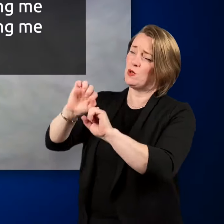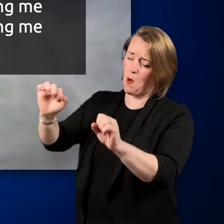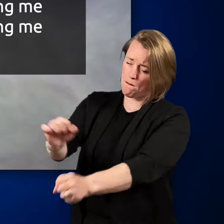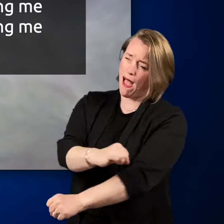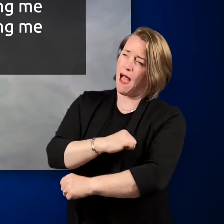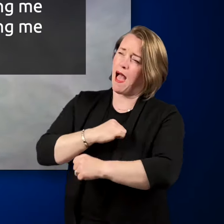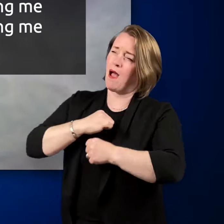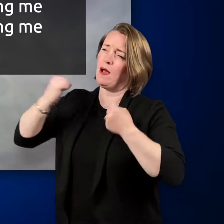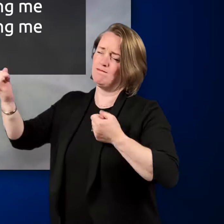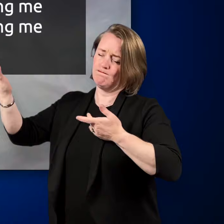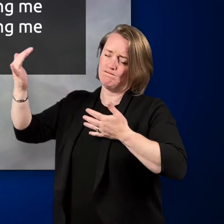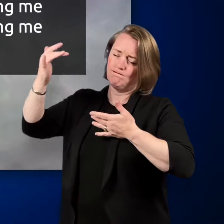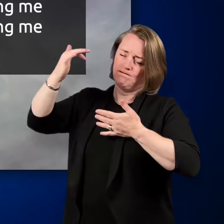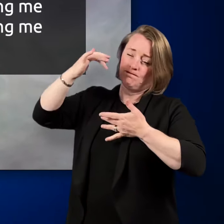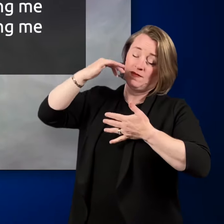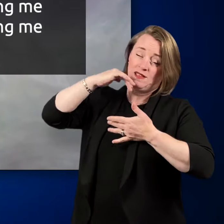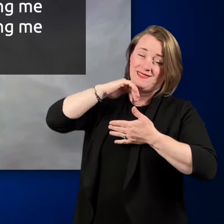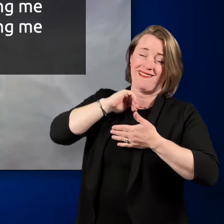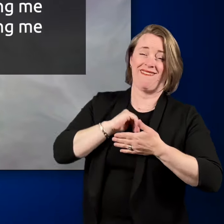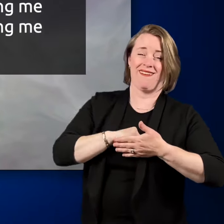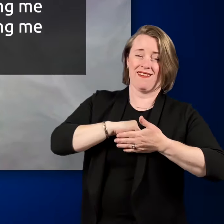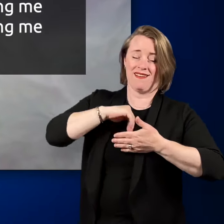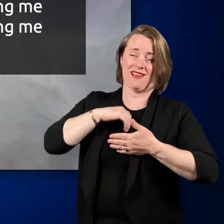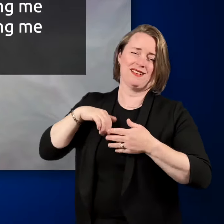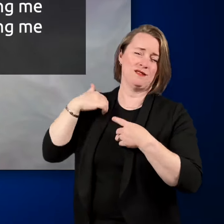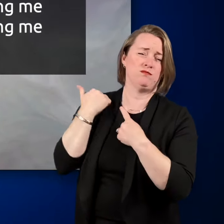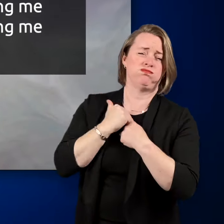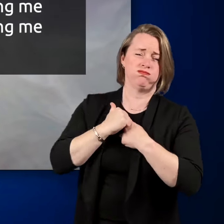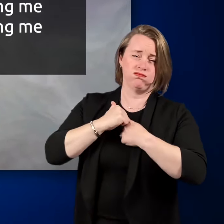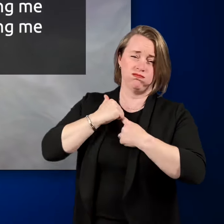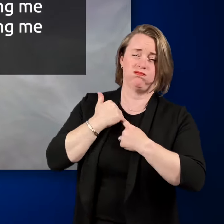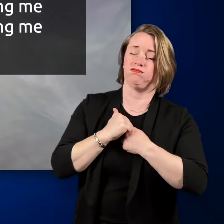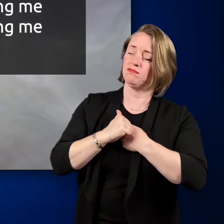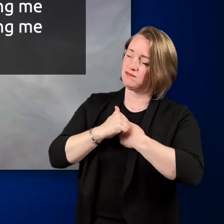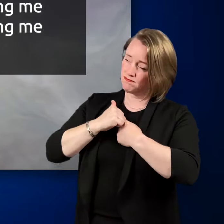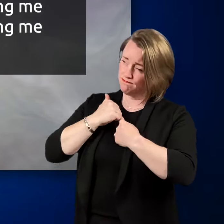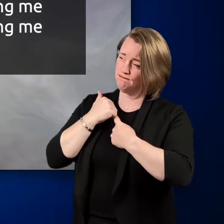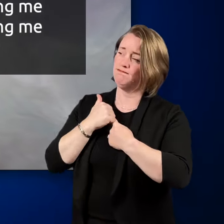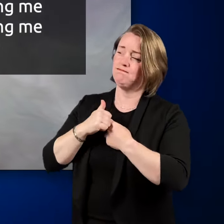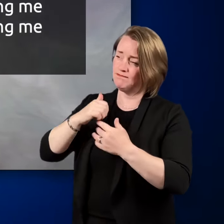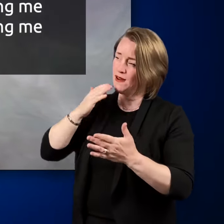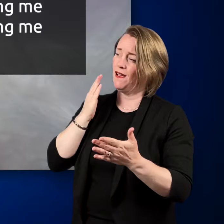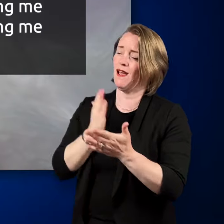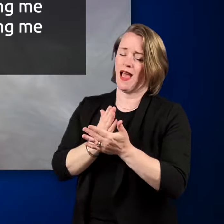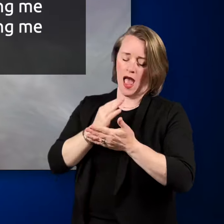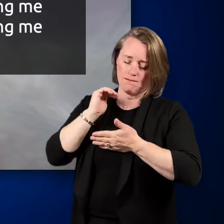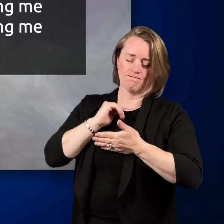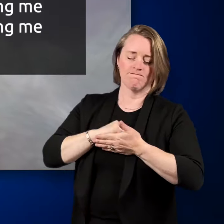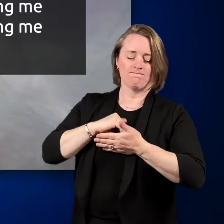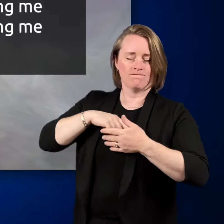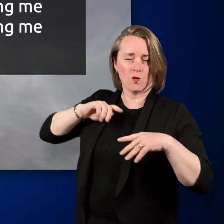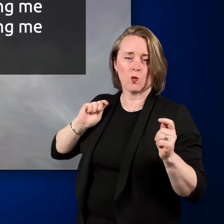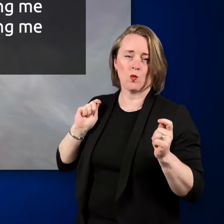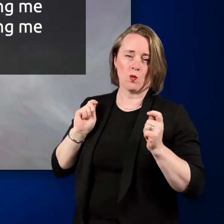For your power at work in me is changing me.